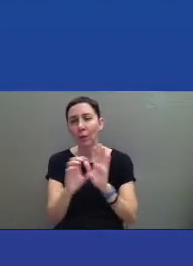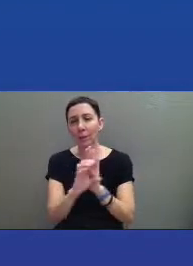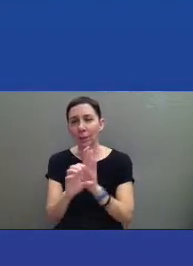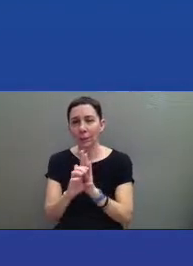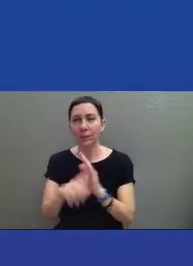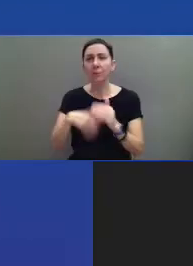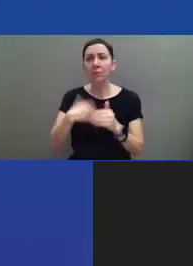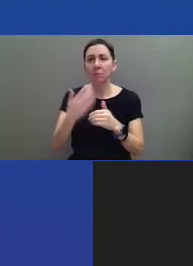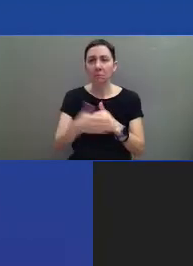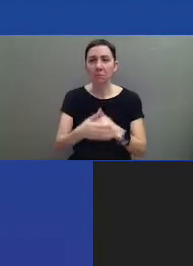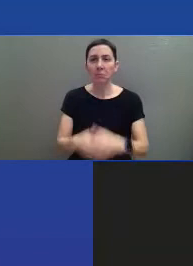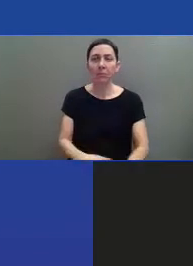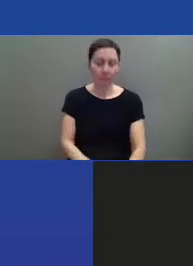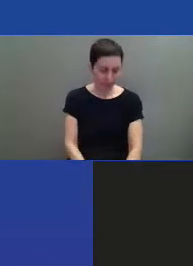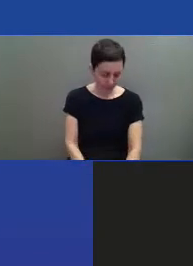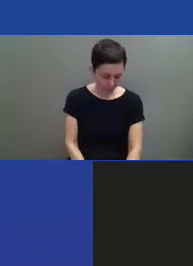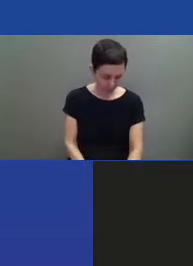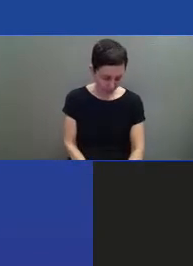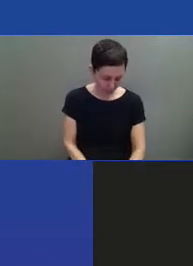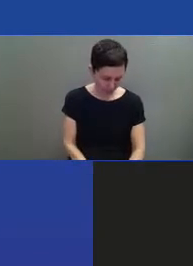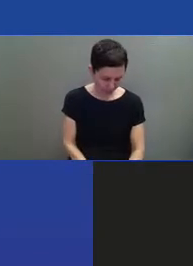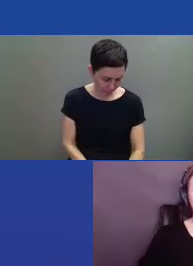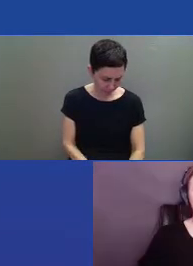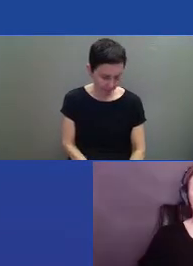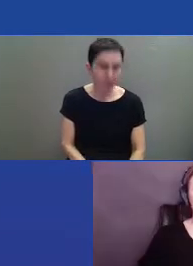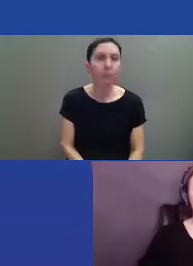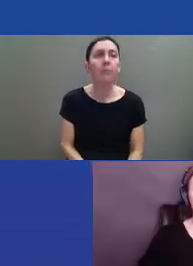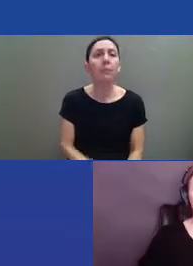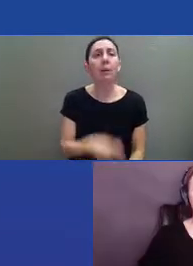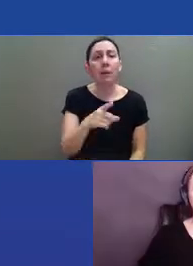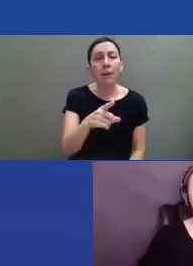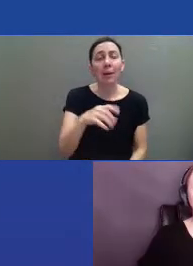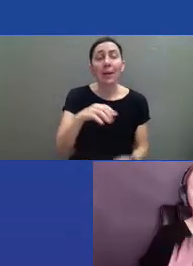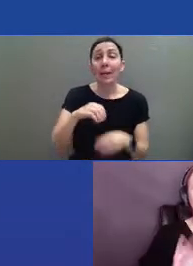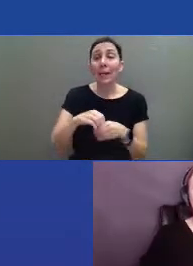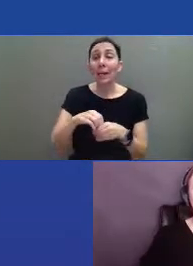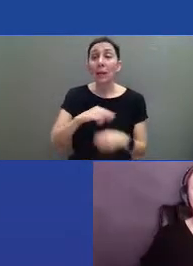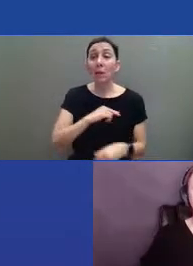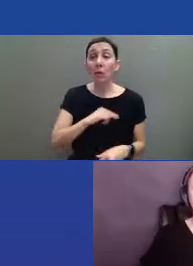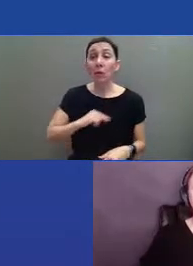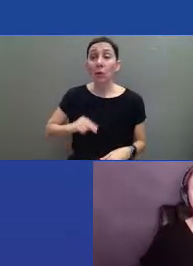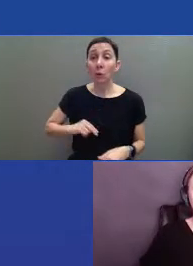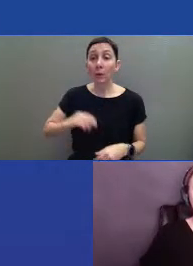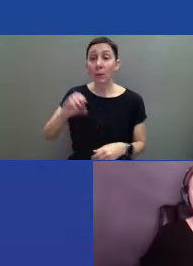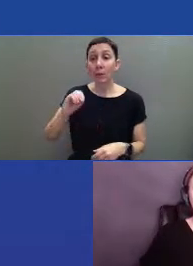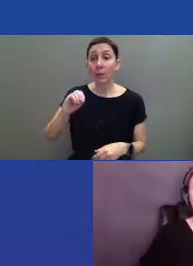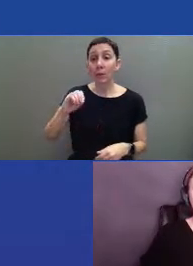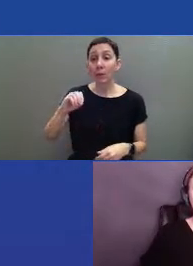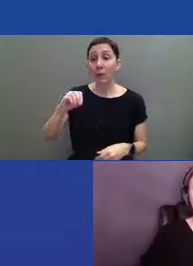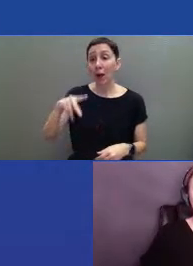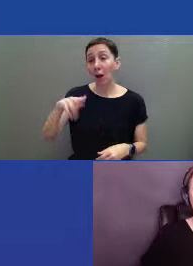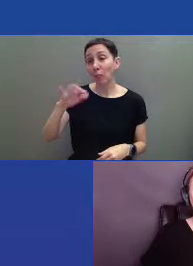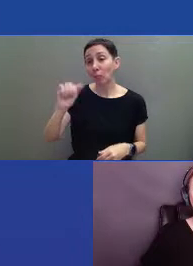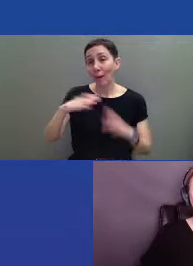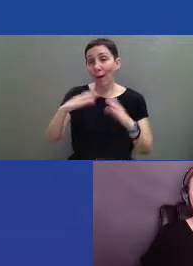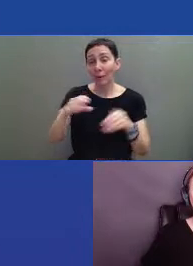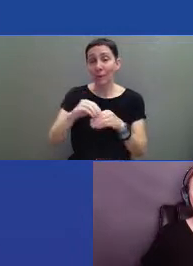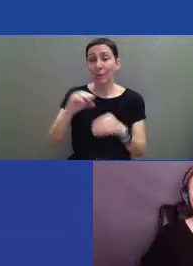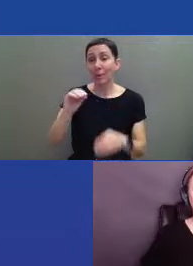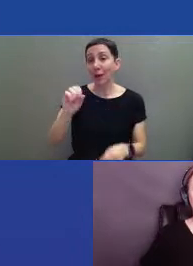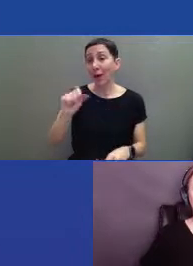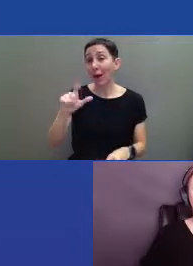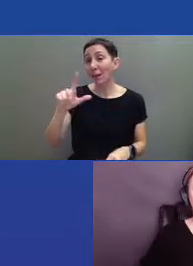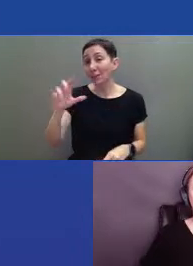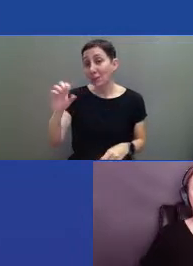next slide. This was one that I built in the Norwegian Opera House in Oslo. It's a hut that is built out of